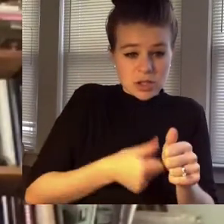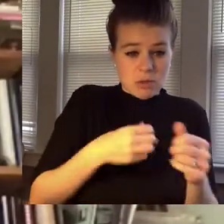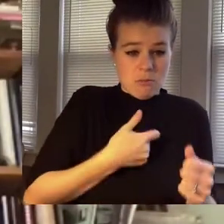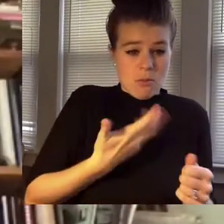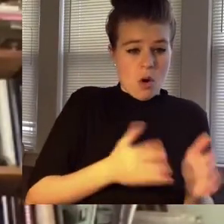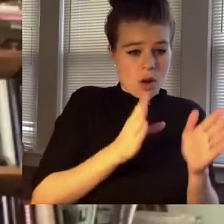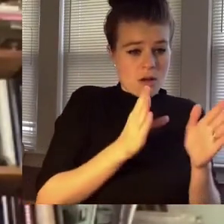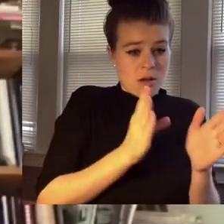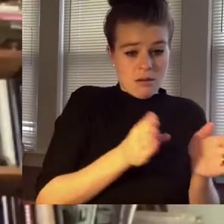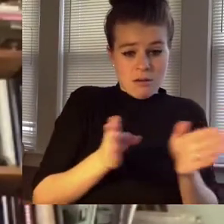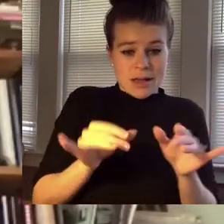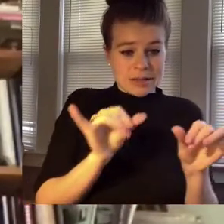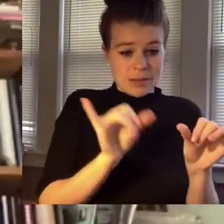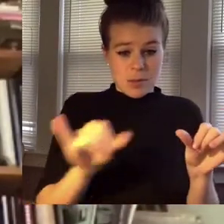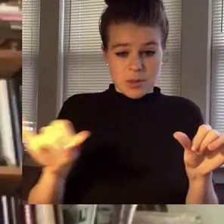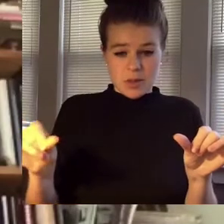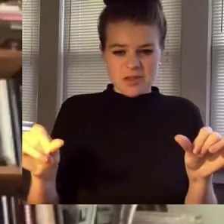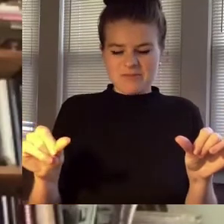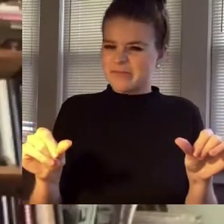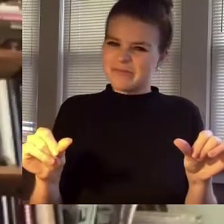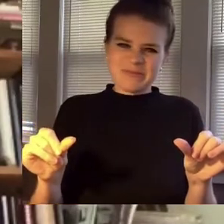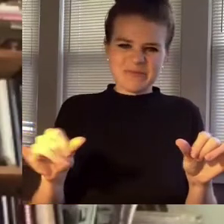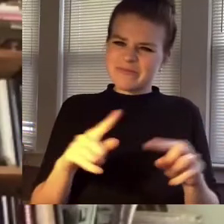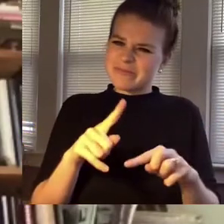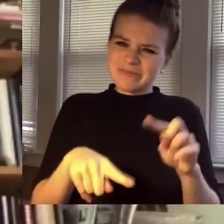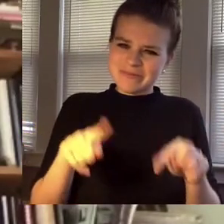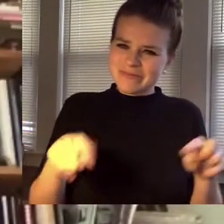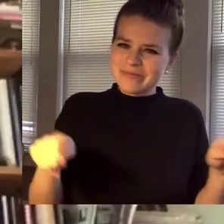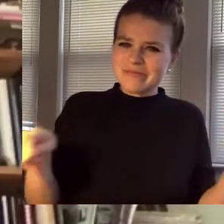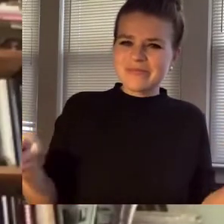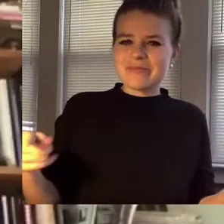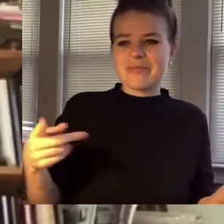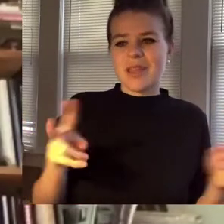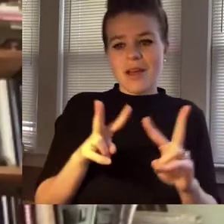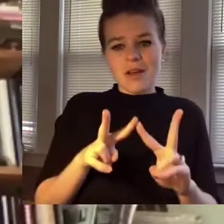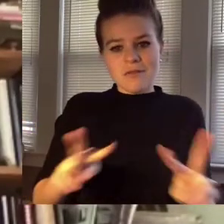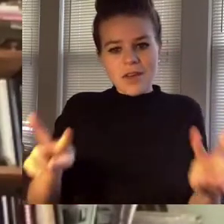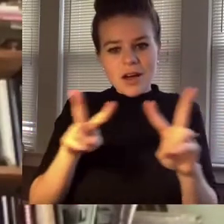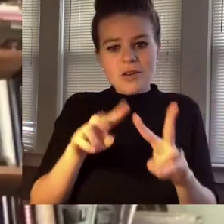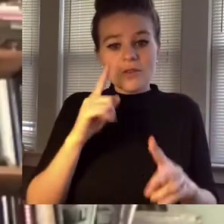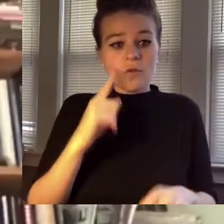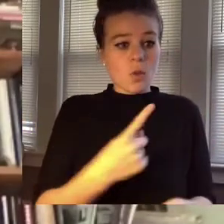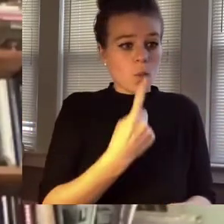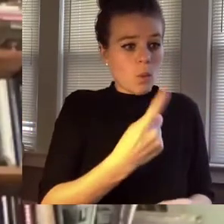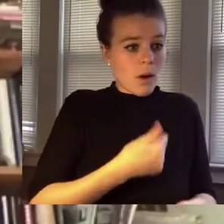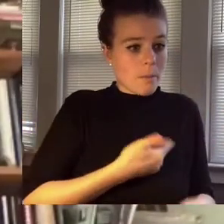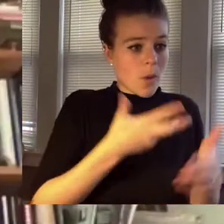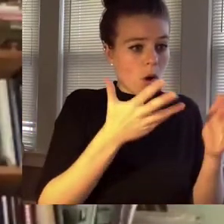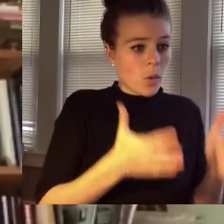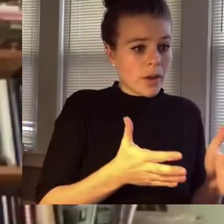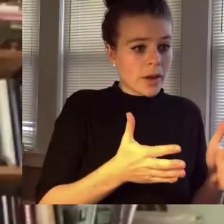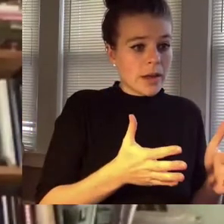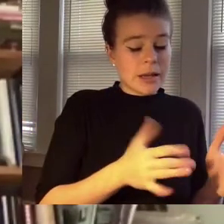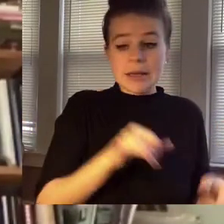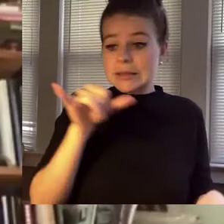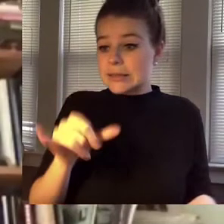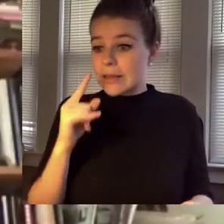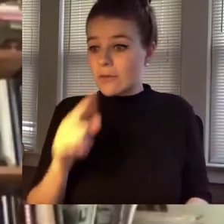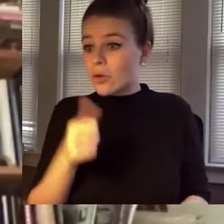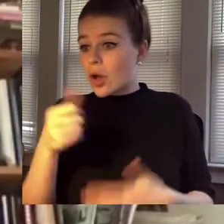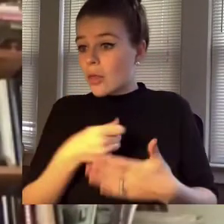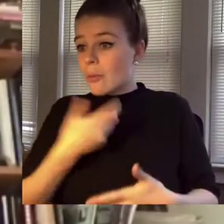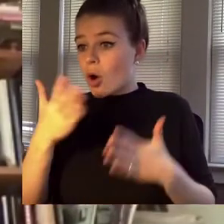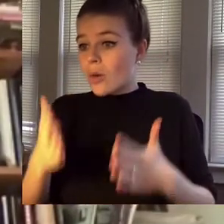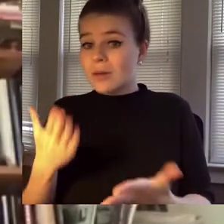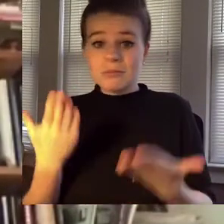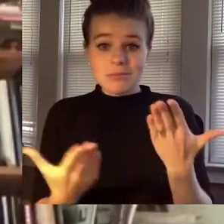is going to be the same, and what our values within a poet do not necessarily apply to somebody else. So my hope is,